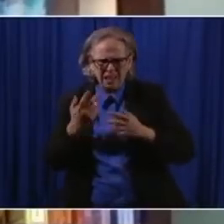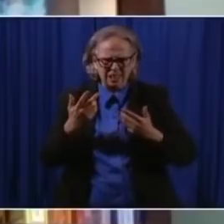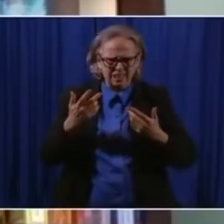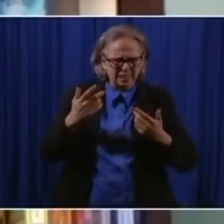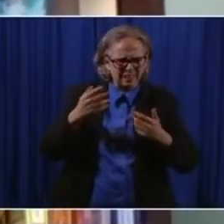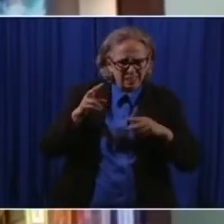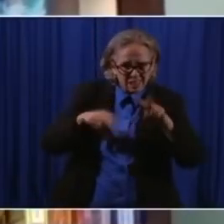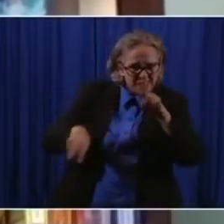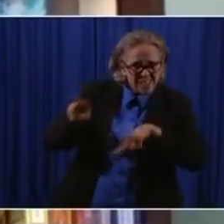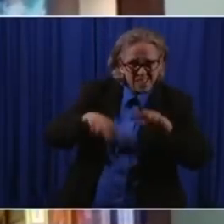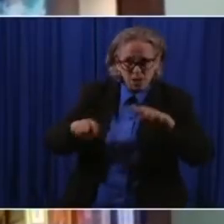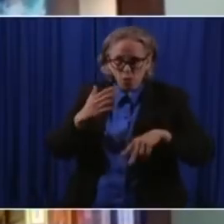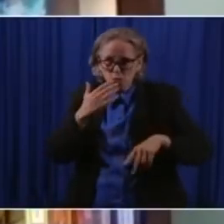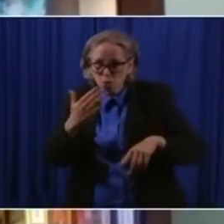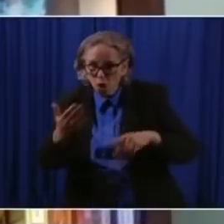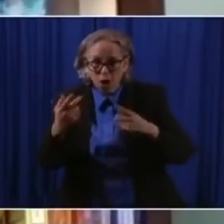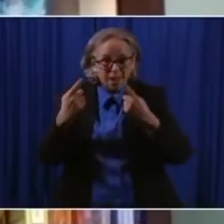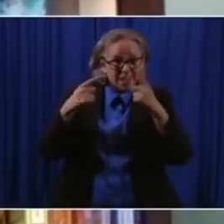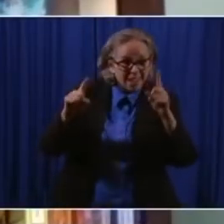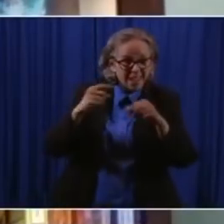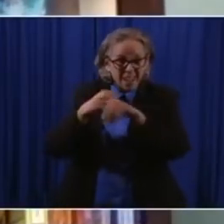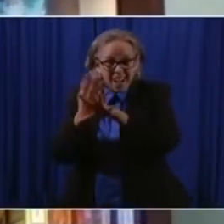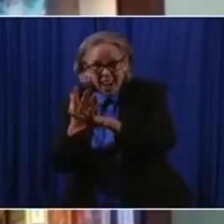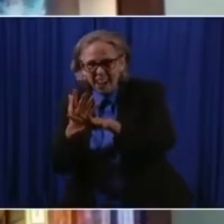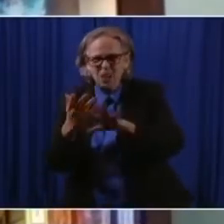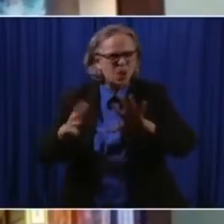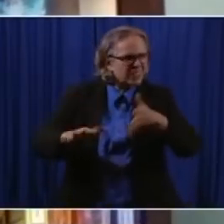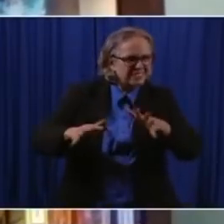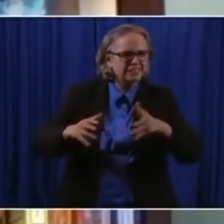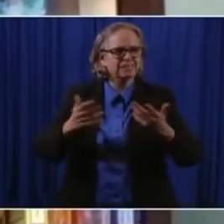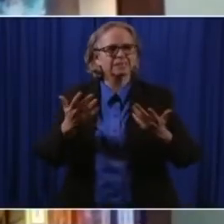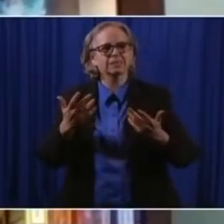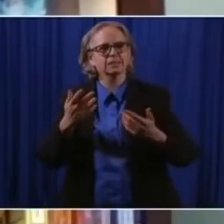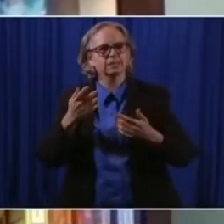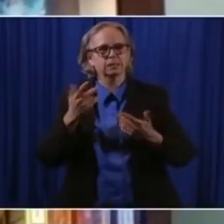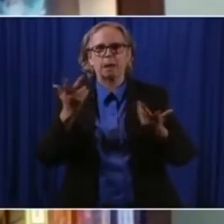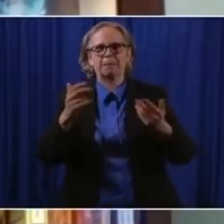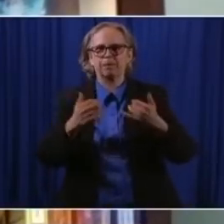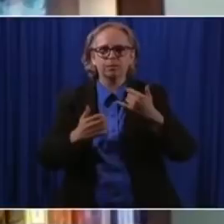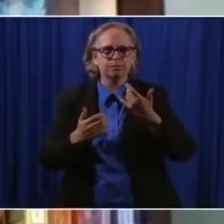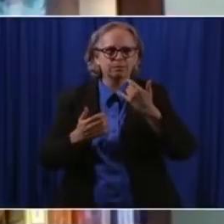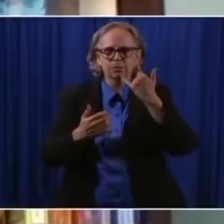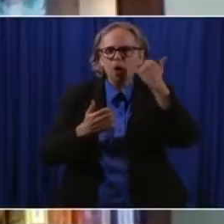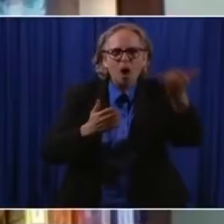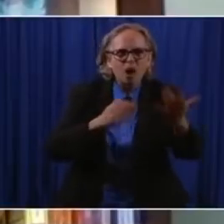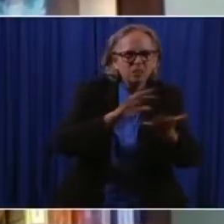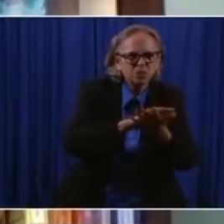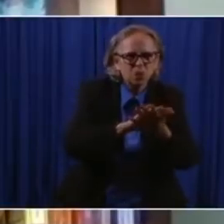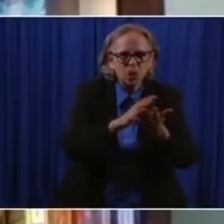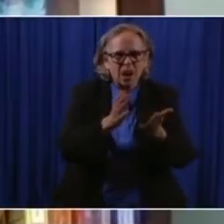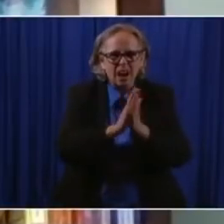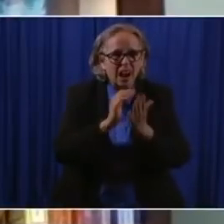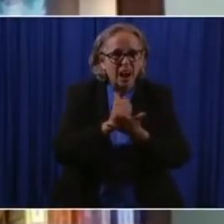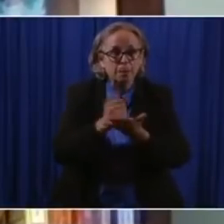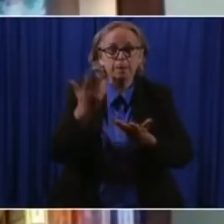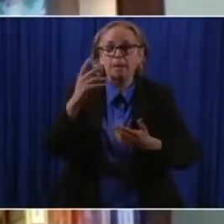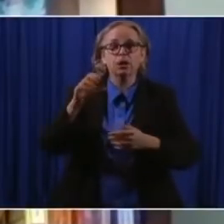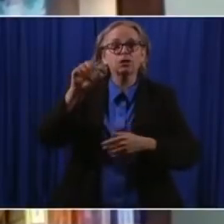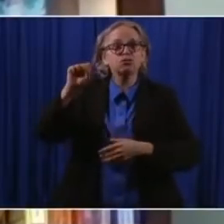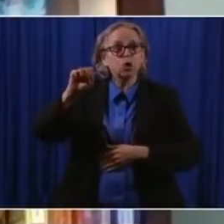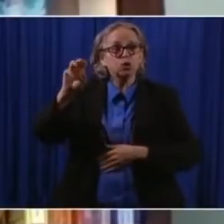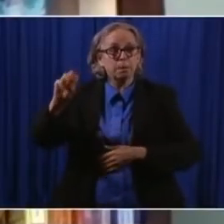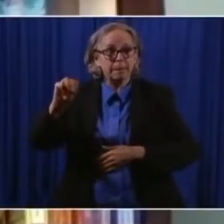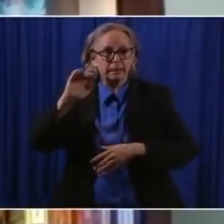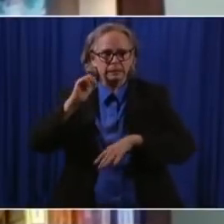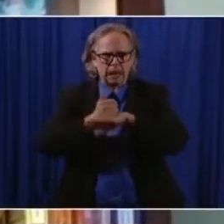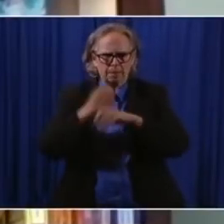I know that there are so many groups on social media right now, many who have been advocates of homeschooling or